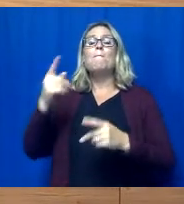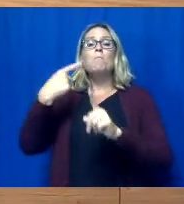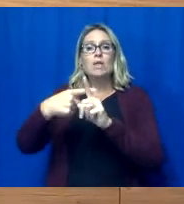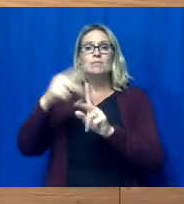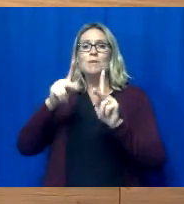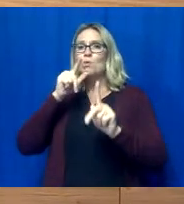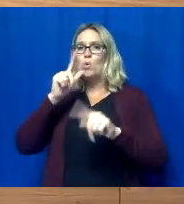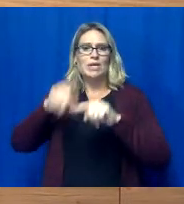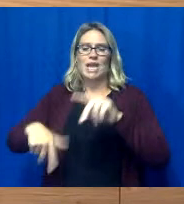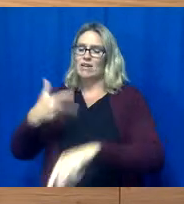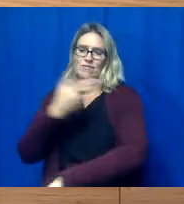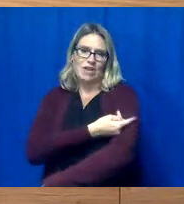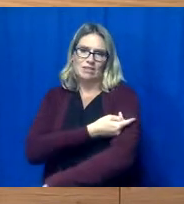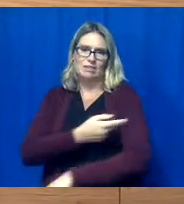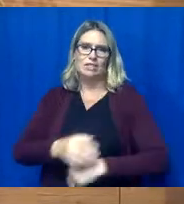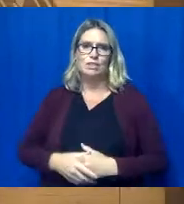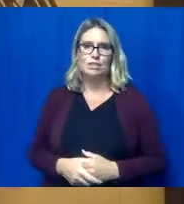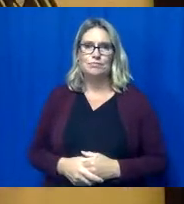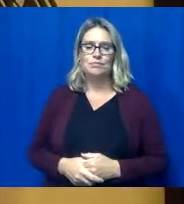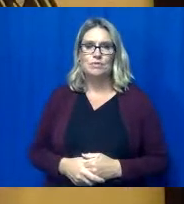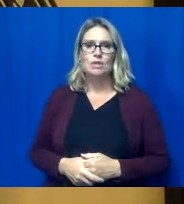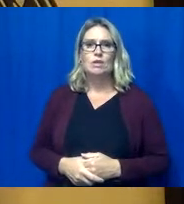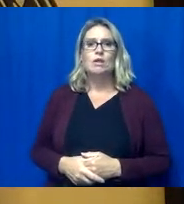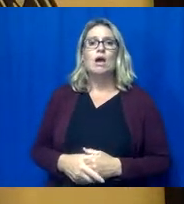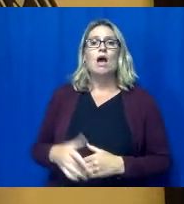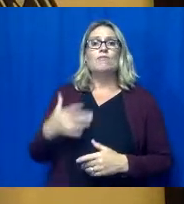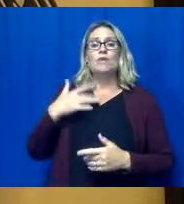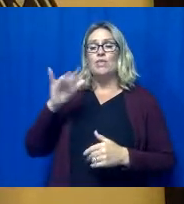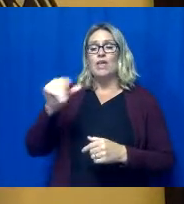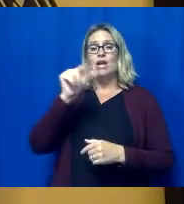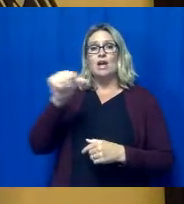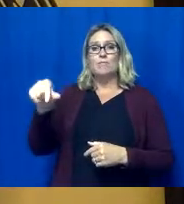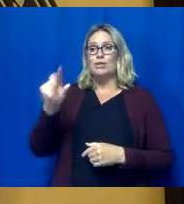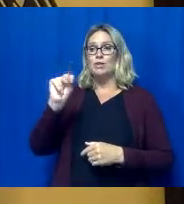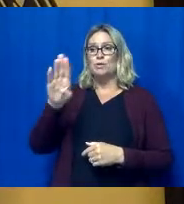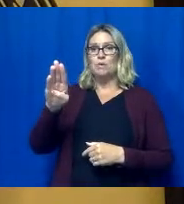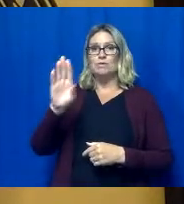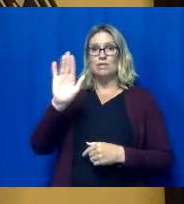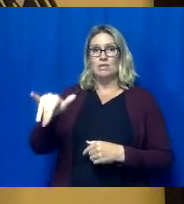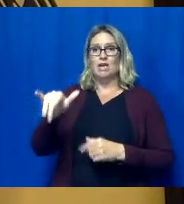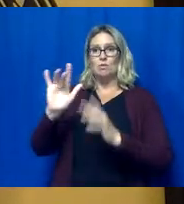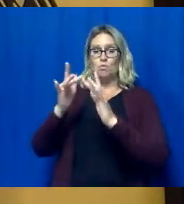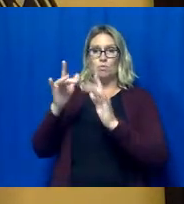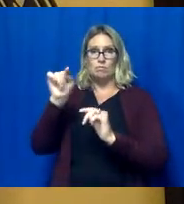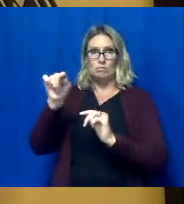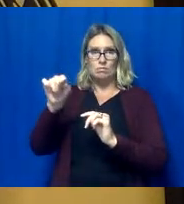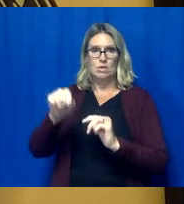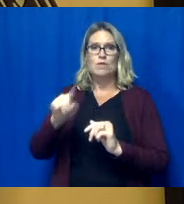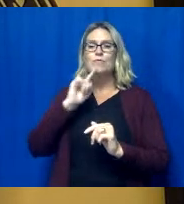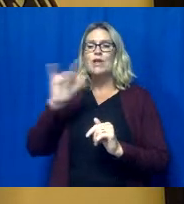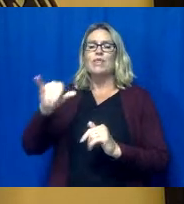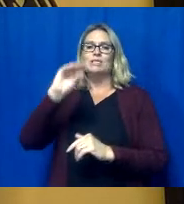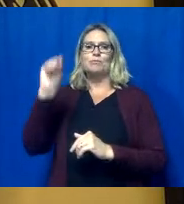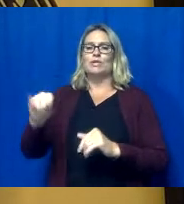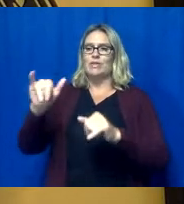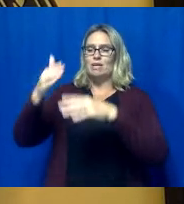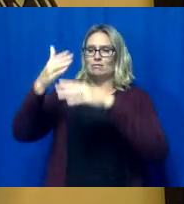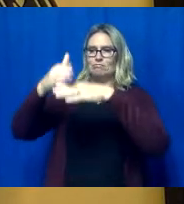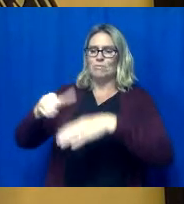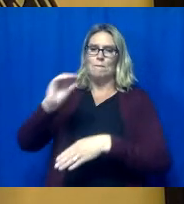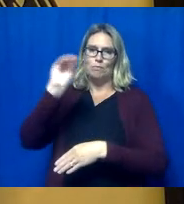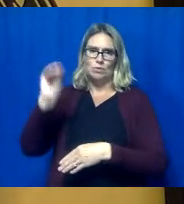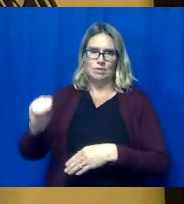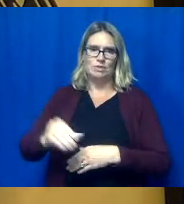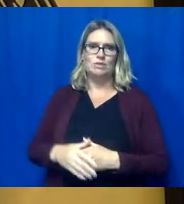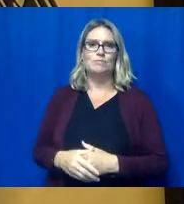Yeah, I think what we provide on the dashboard in terms of the breakdown, it's usually as a percentage, but, and the way we present the